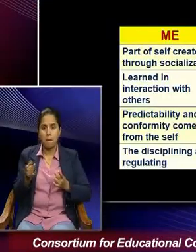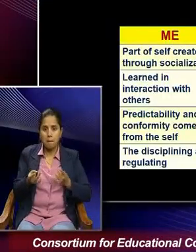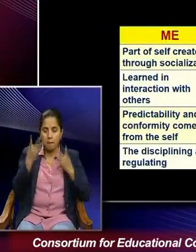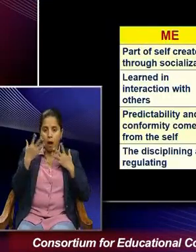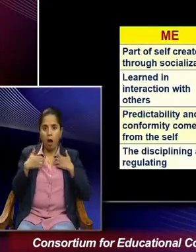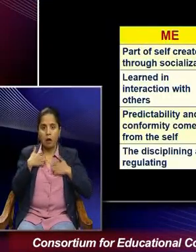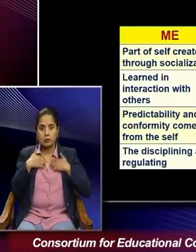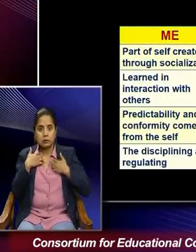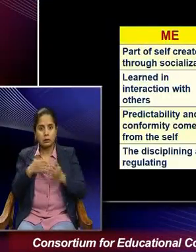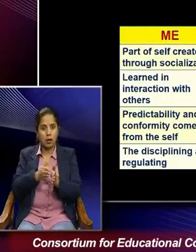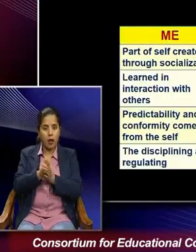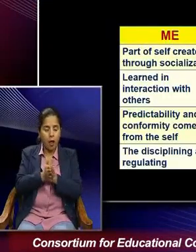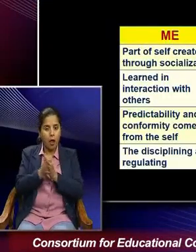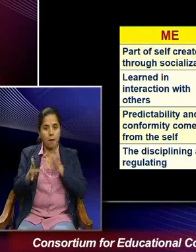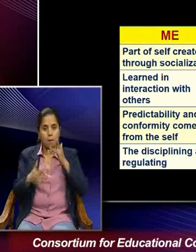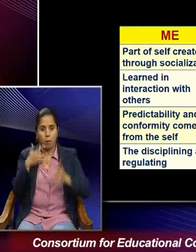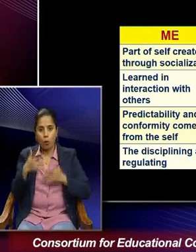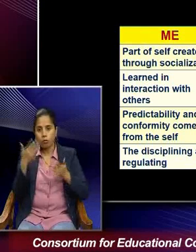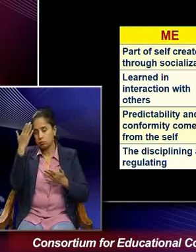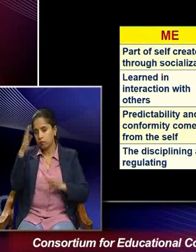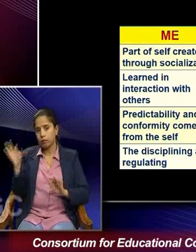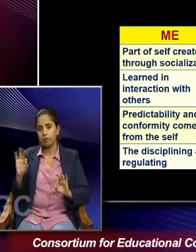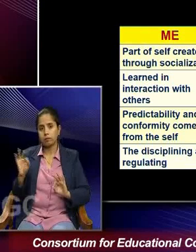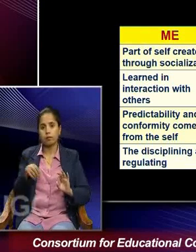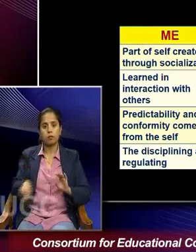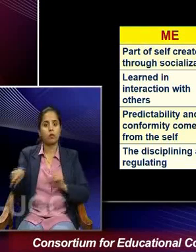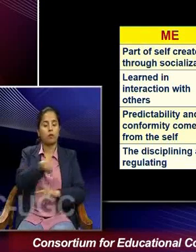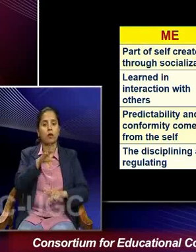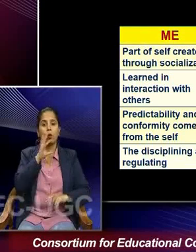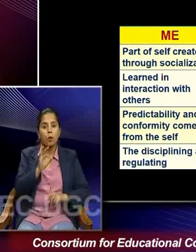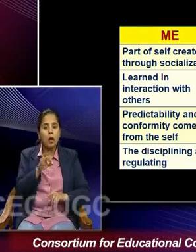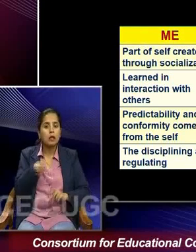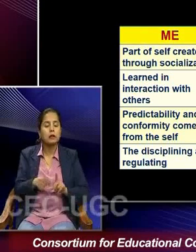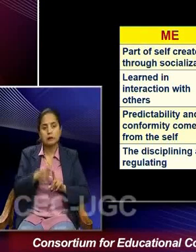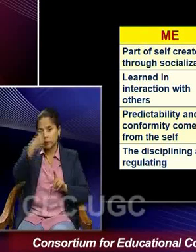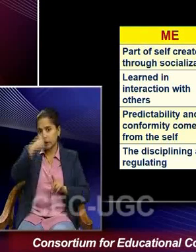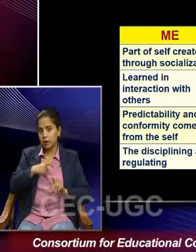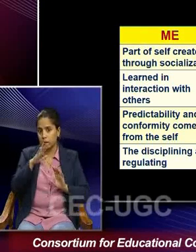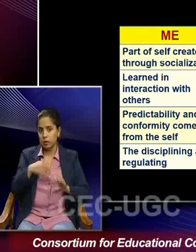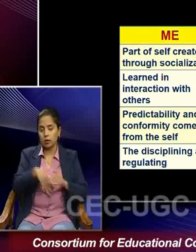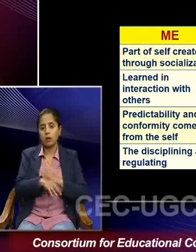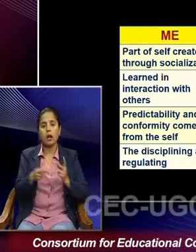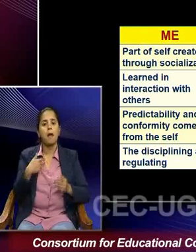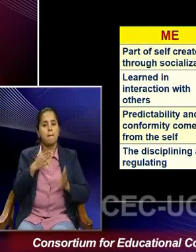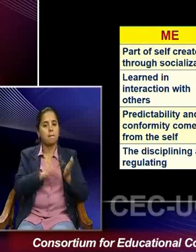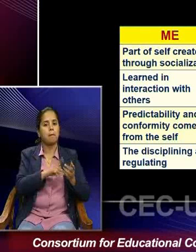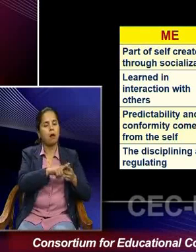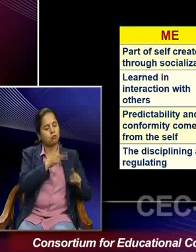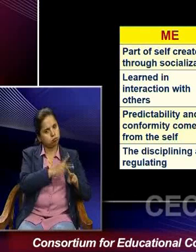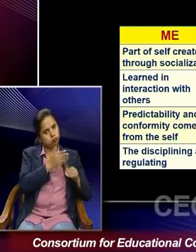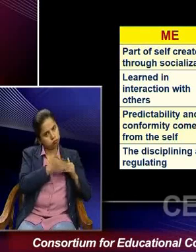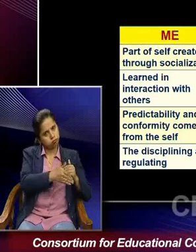society. And society is the interaction of the self and mind